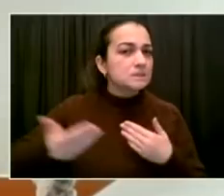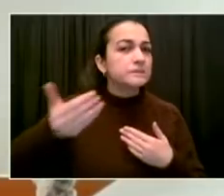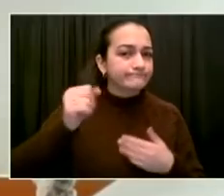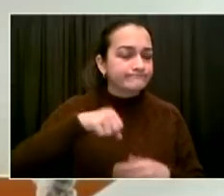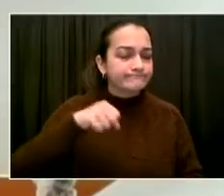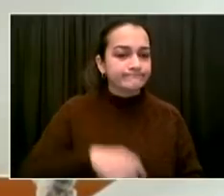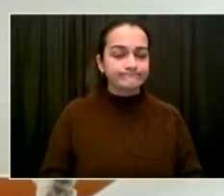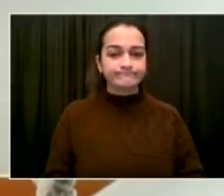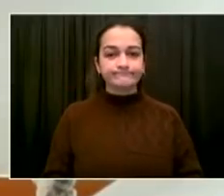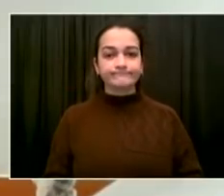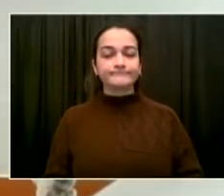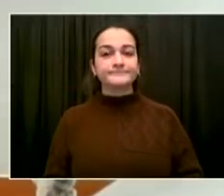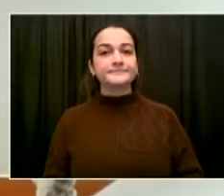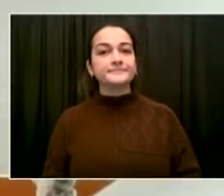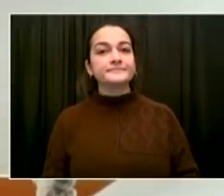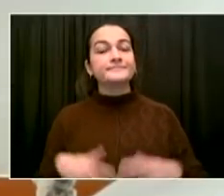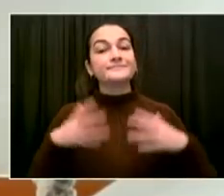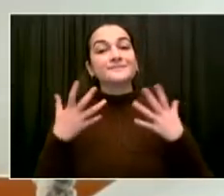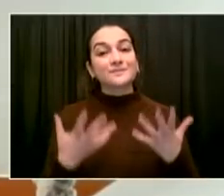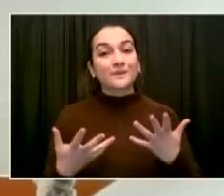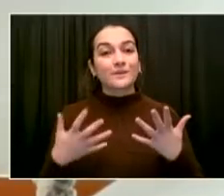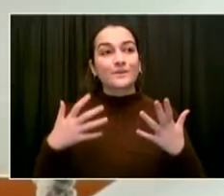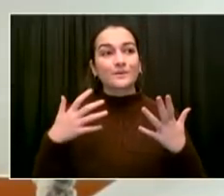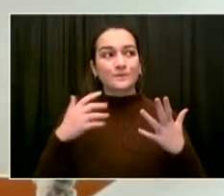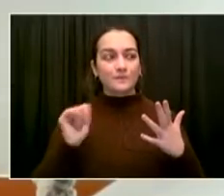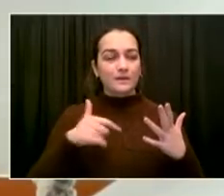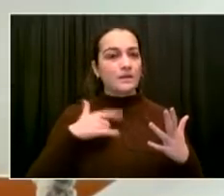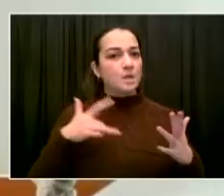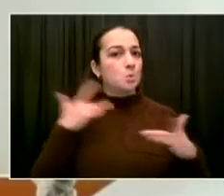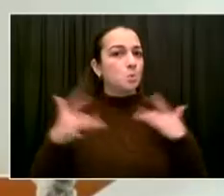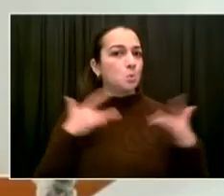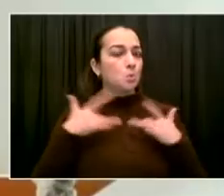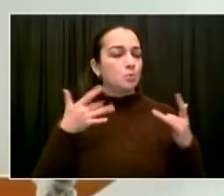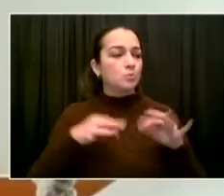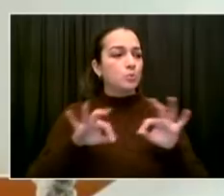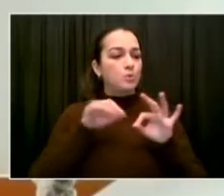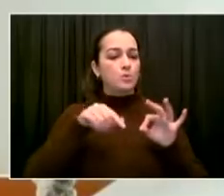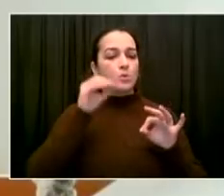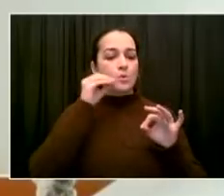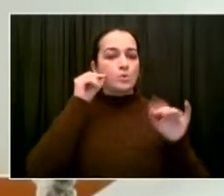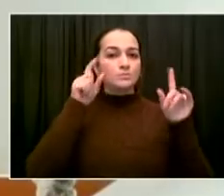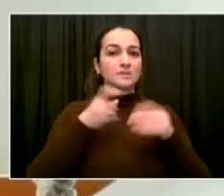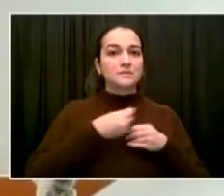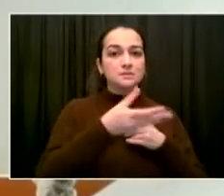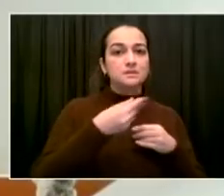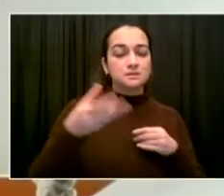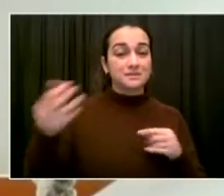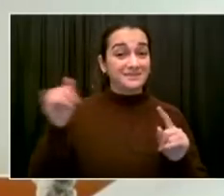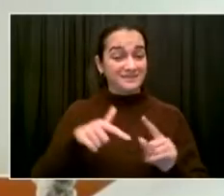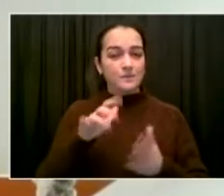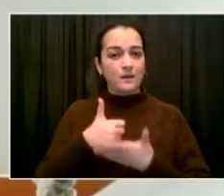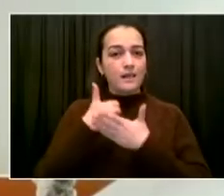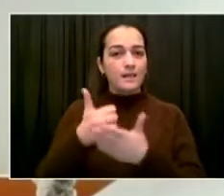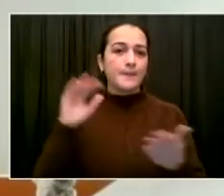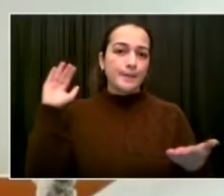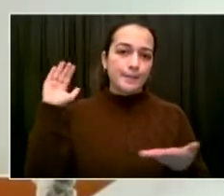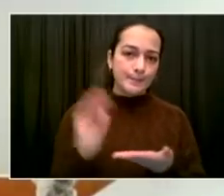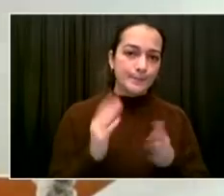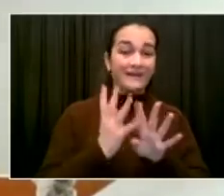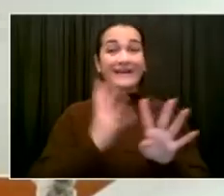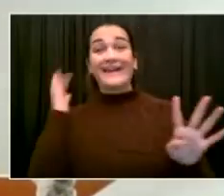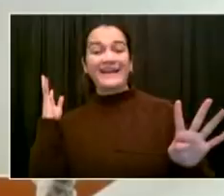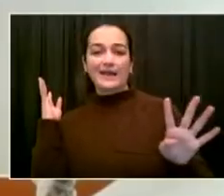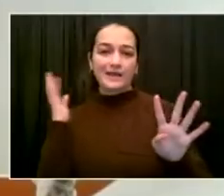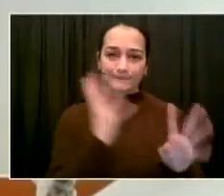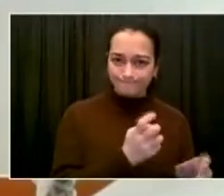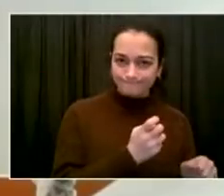that's something that you can count on this week between the home test kits being handed out to help with lines and the wait time tracker. If there are any of there are a